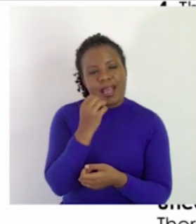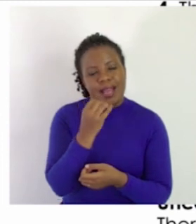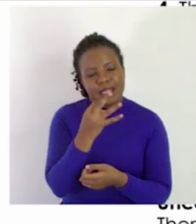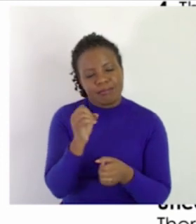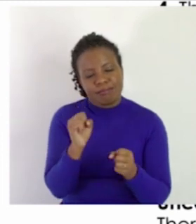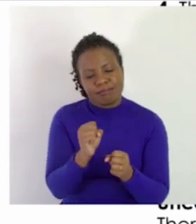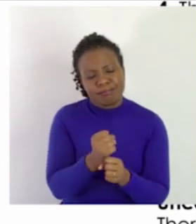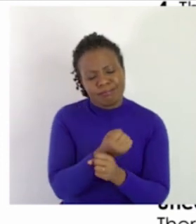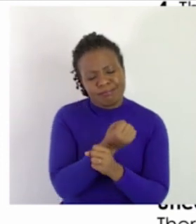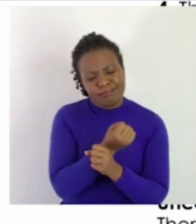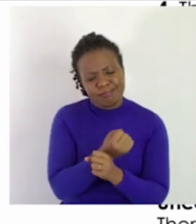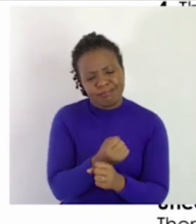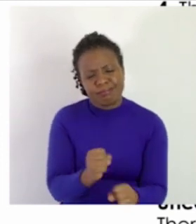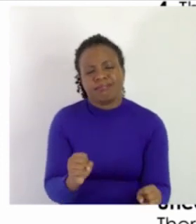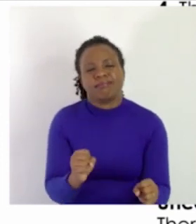uncountables,